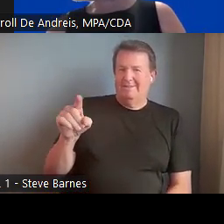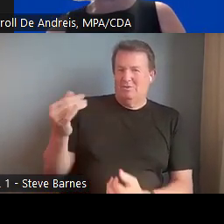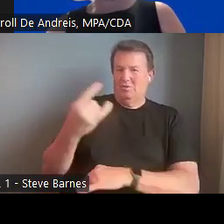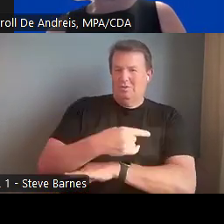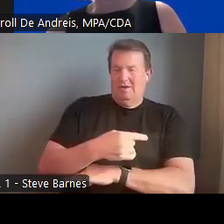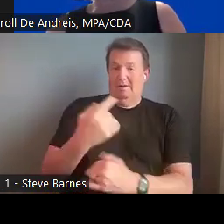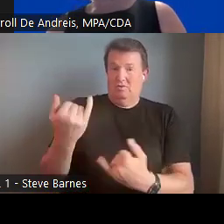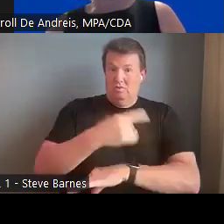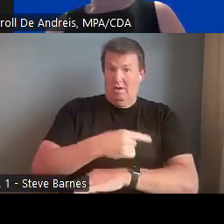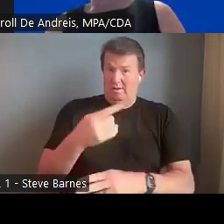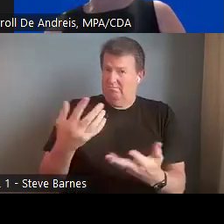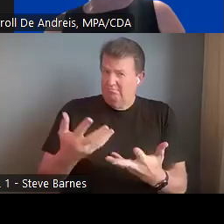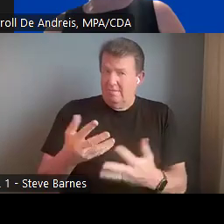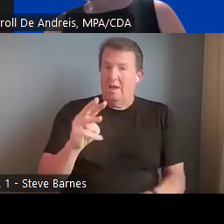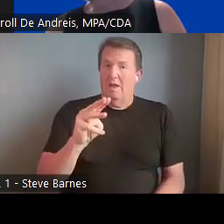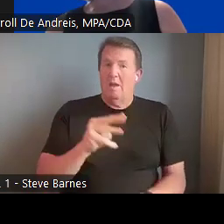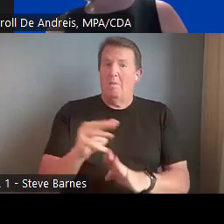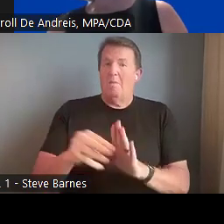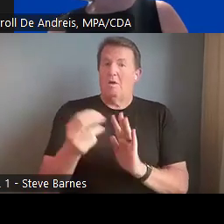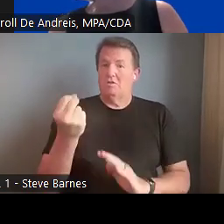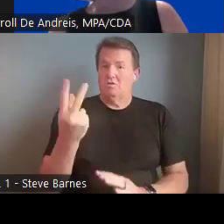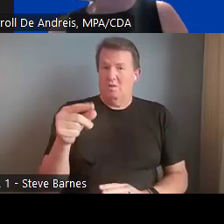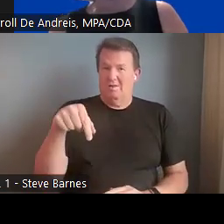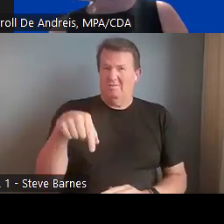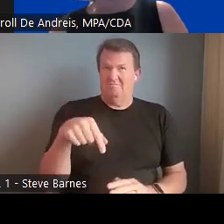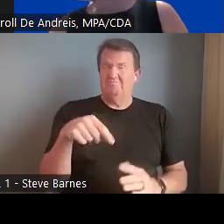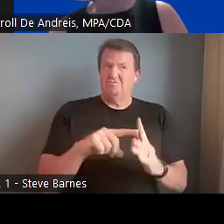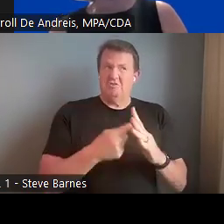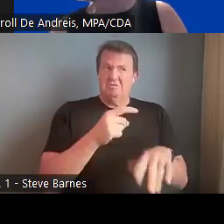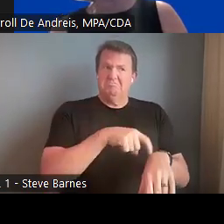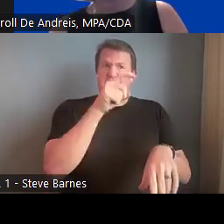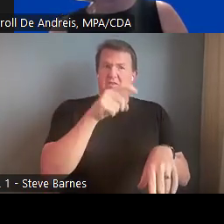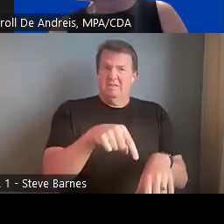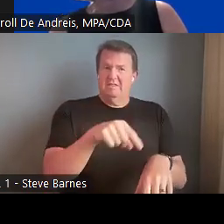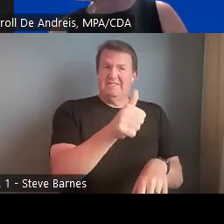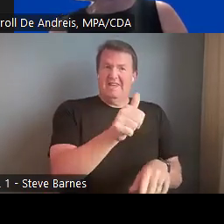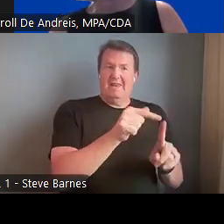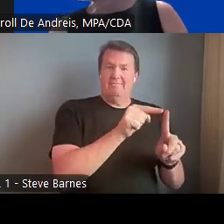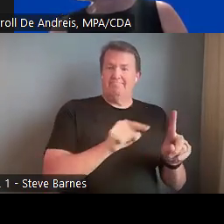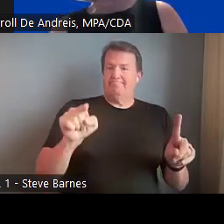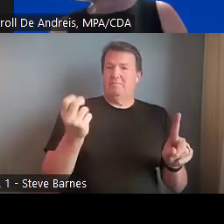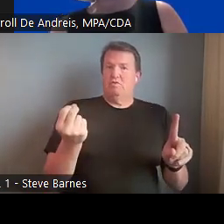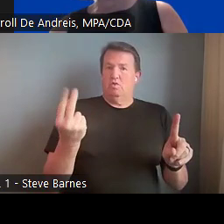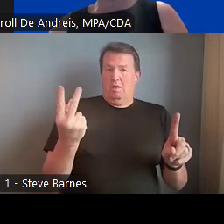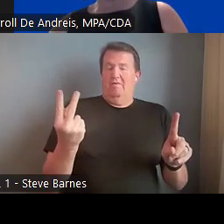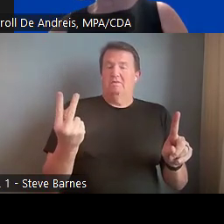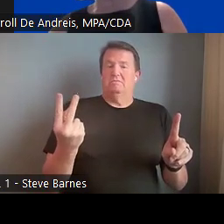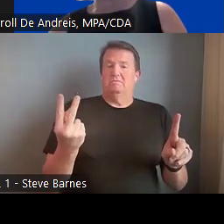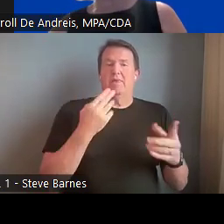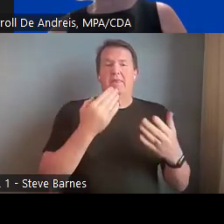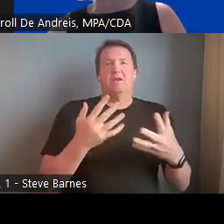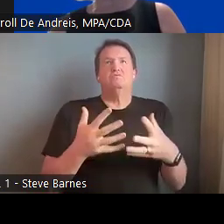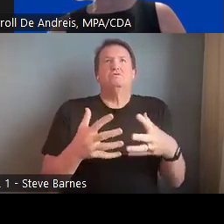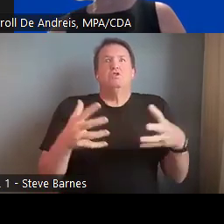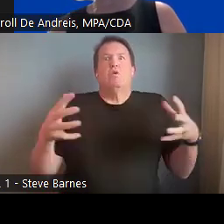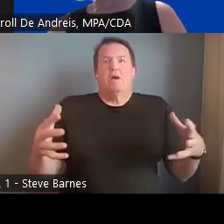are almost on time. This meeting runs from about 10 a.m. to noon. Again, thank you so much. Let's move to